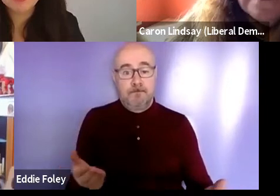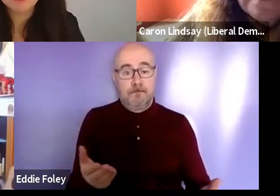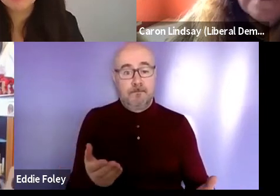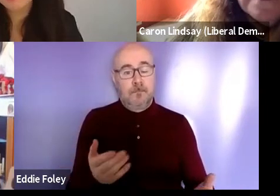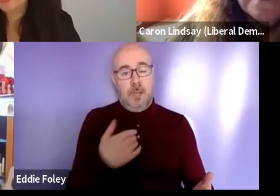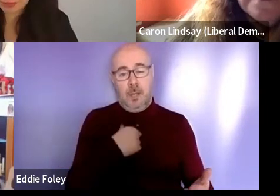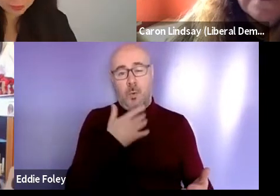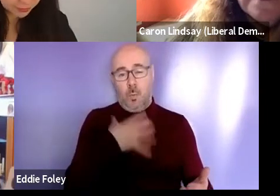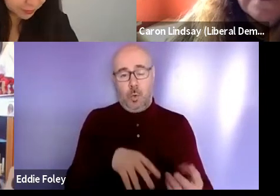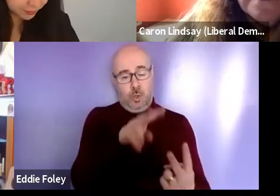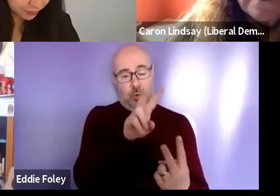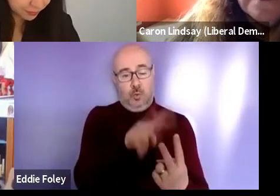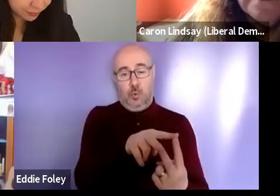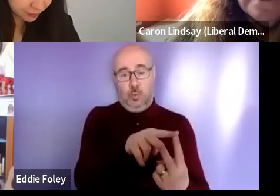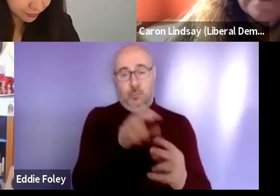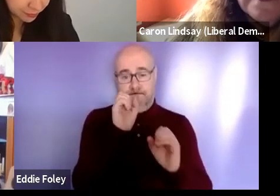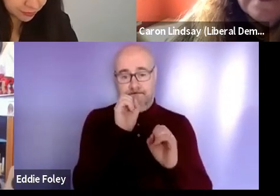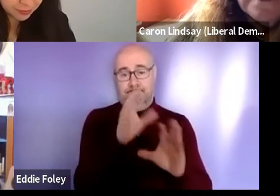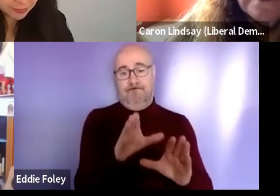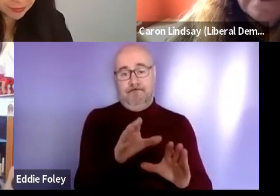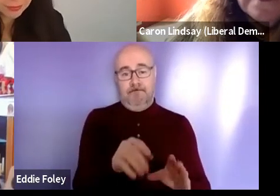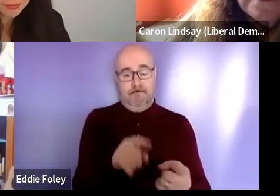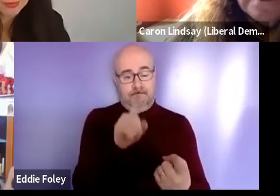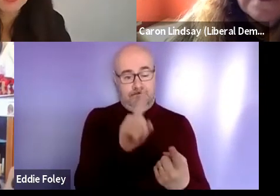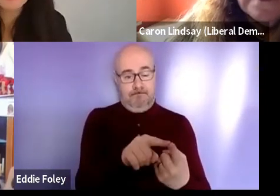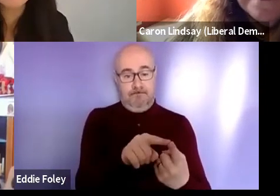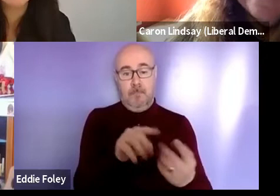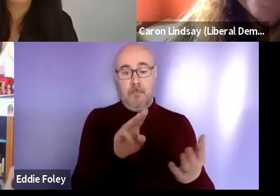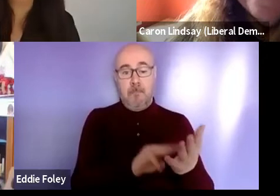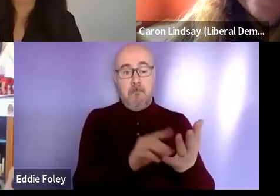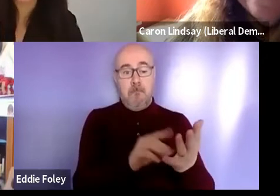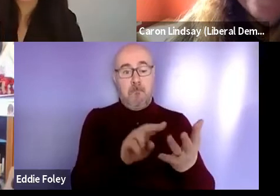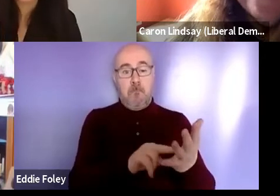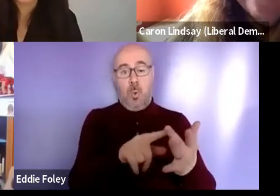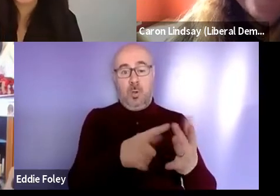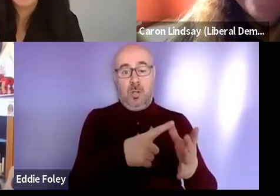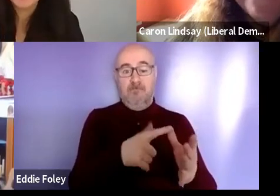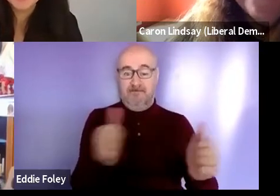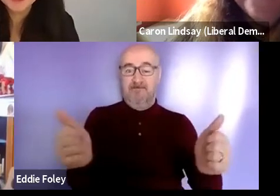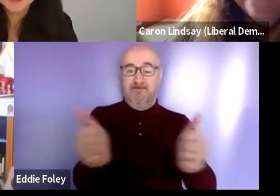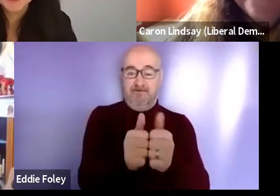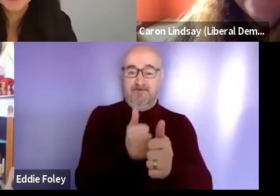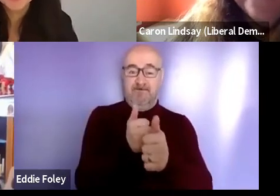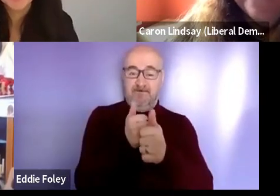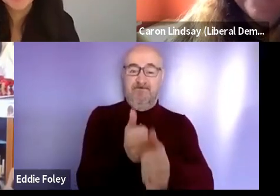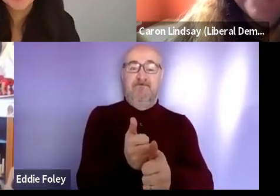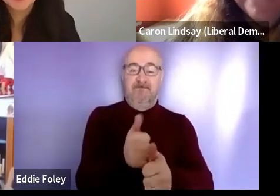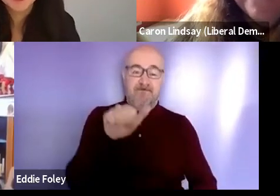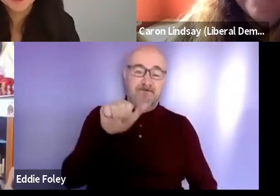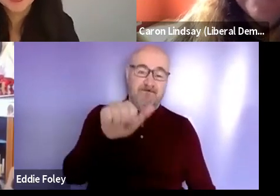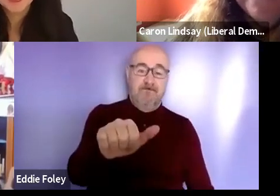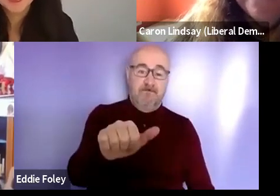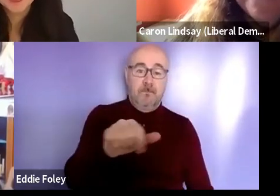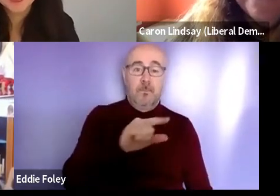Firstly, I think Monica is right. Not often I say that, I think Monica is right. I think it's not actually, when you get to the